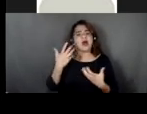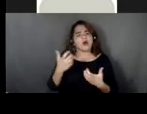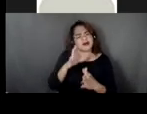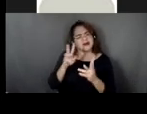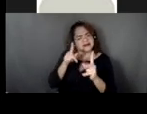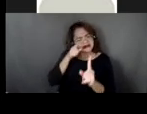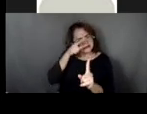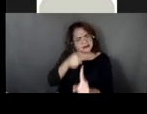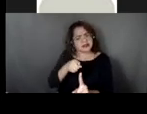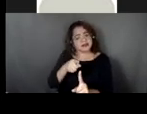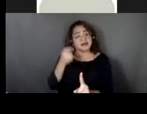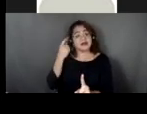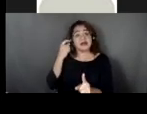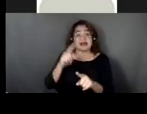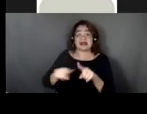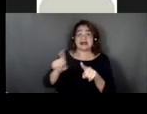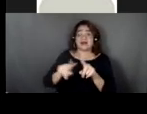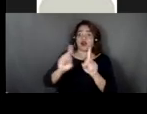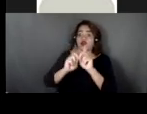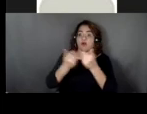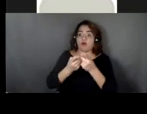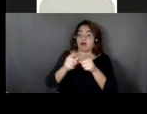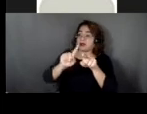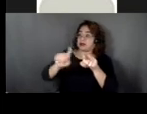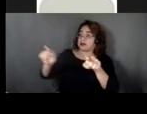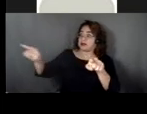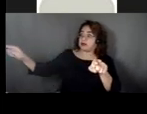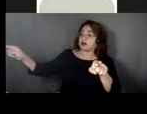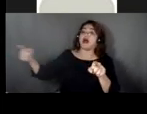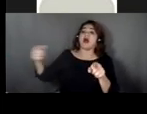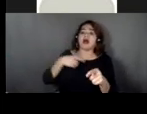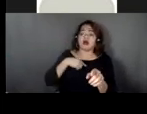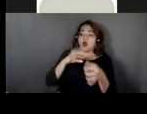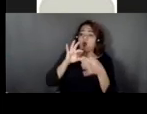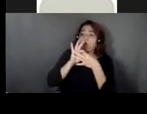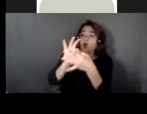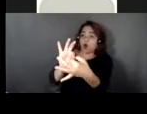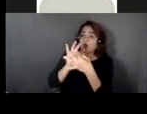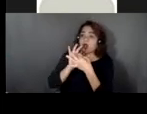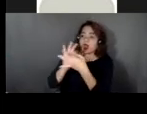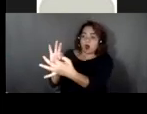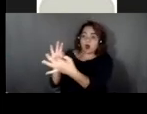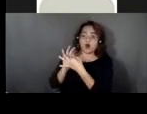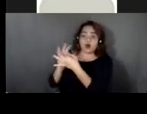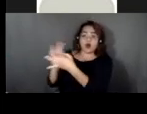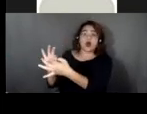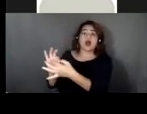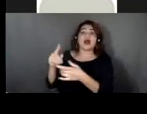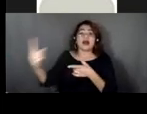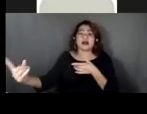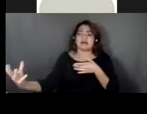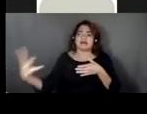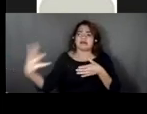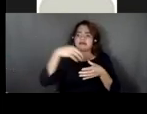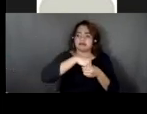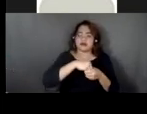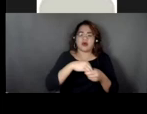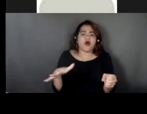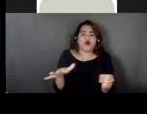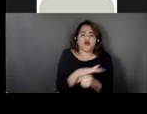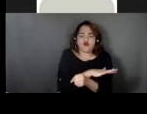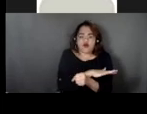about this, the folks from these departments that are seeing our gender health patients are active members of our gender health team. So they have